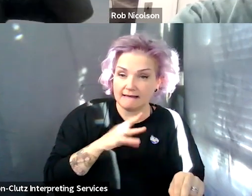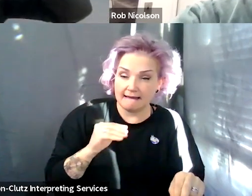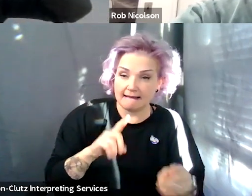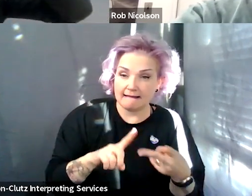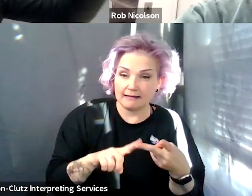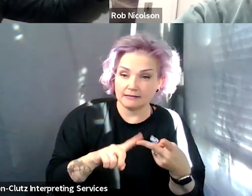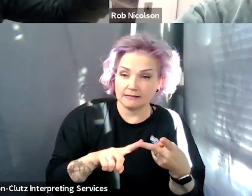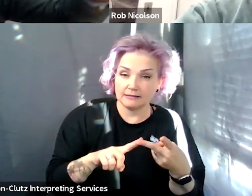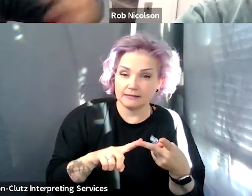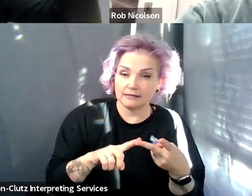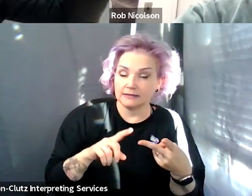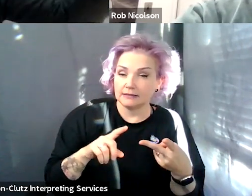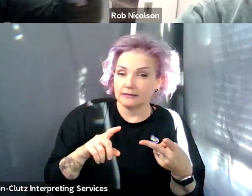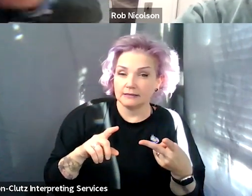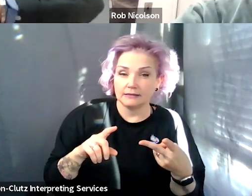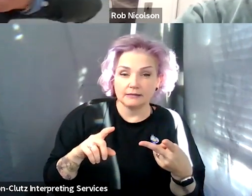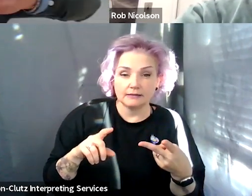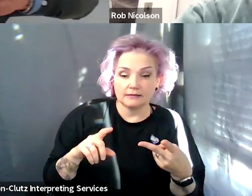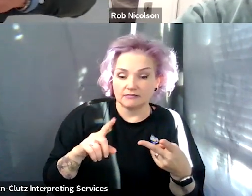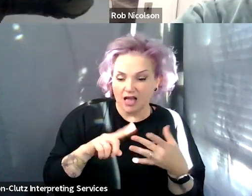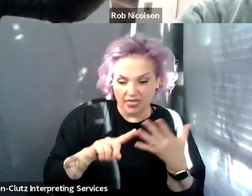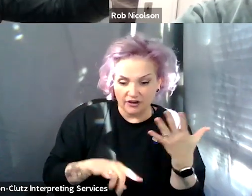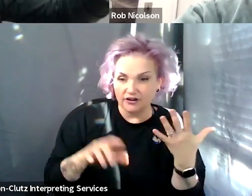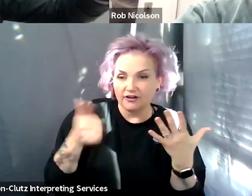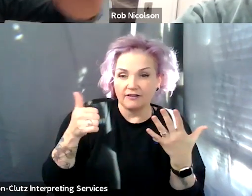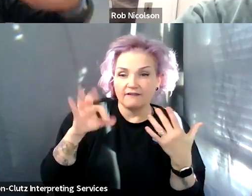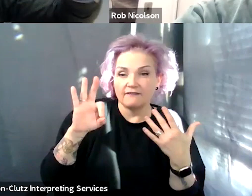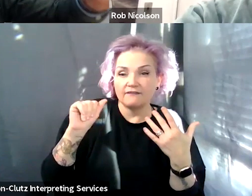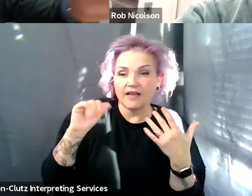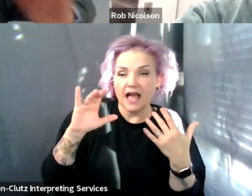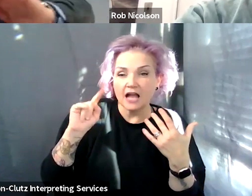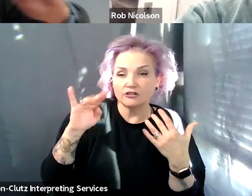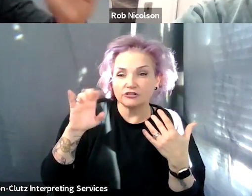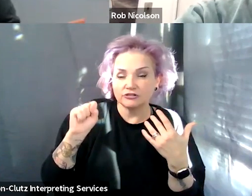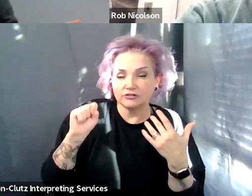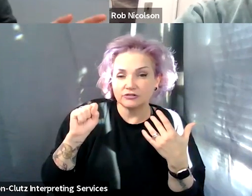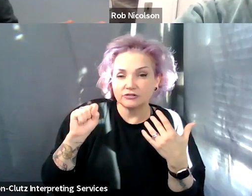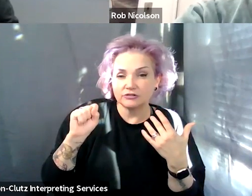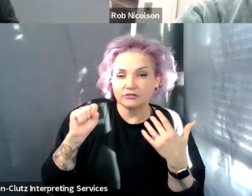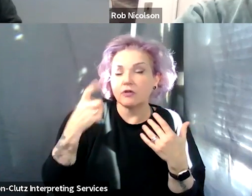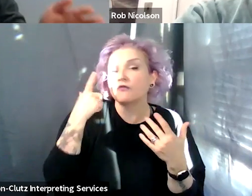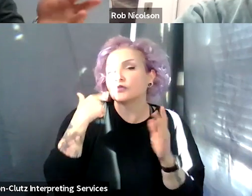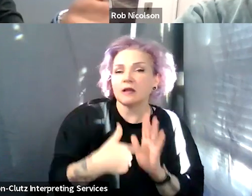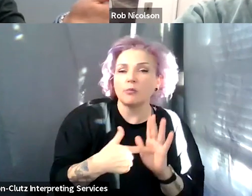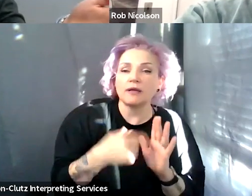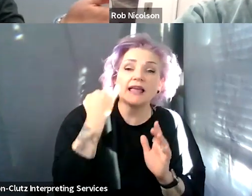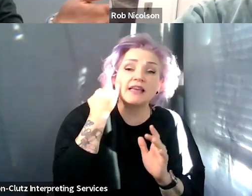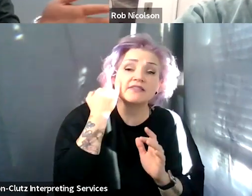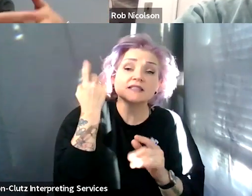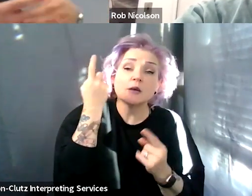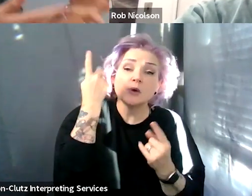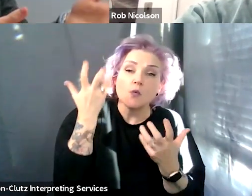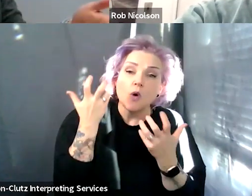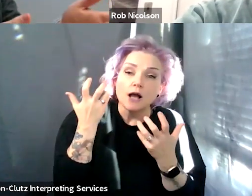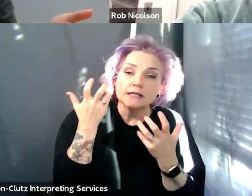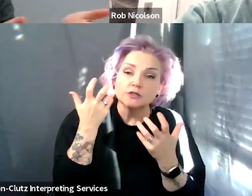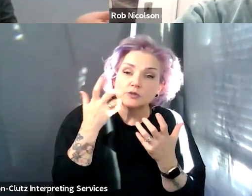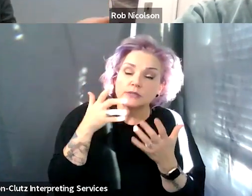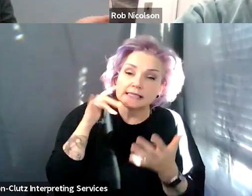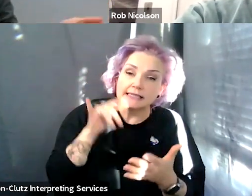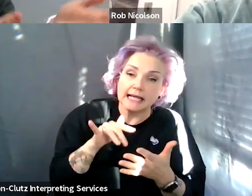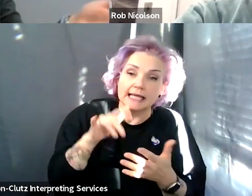another disorder, for let's say, epilepsy, and someone wanted to look at that, the first little while they're going to look